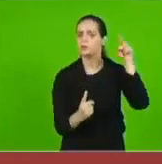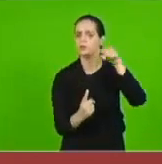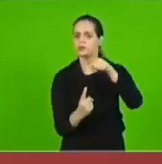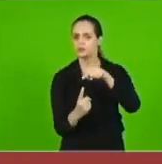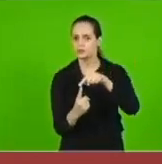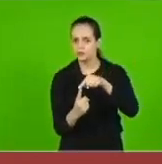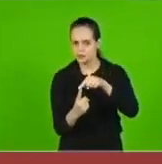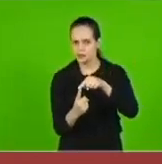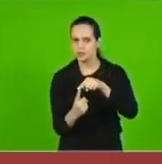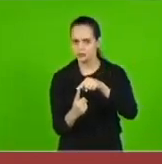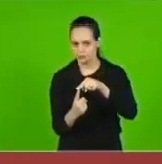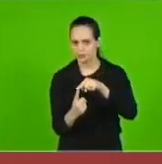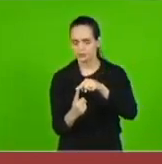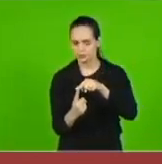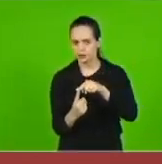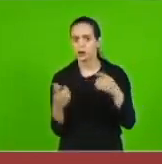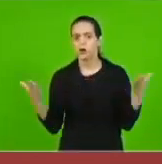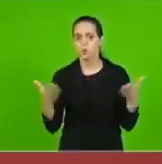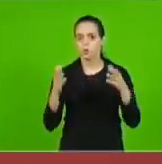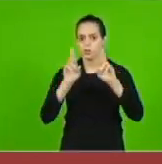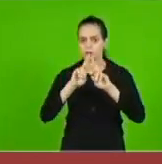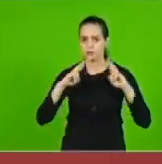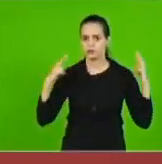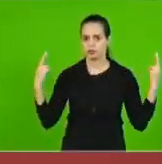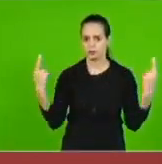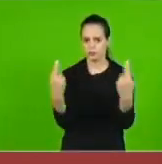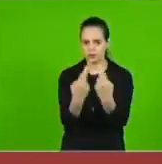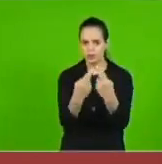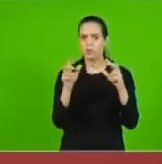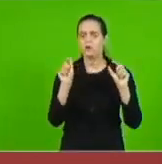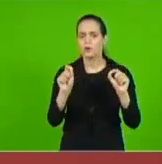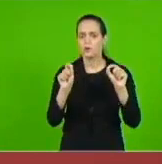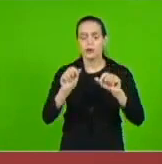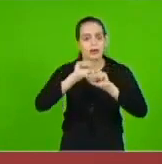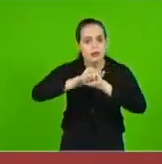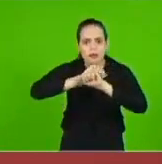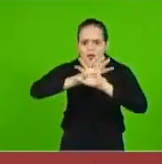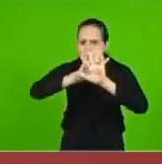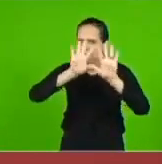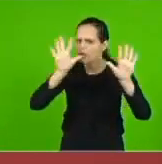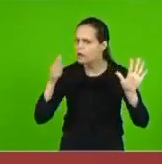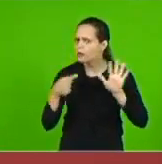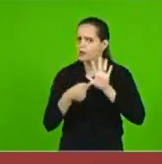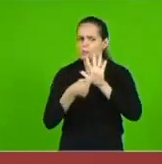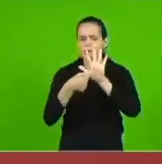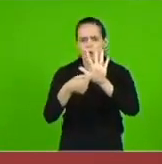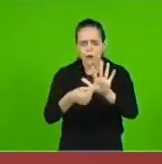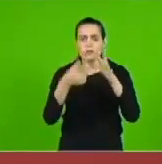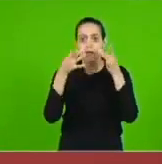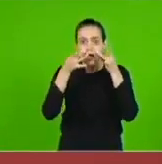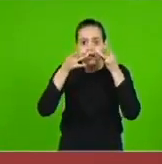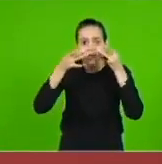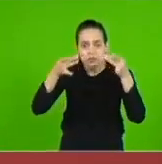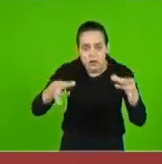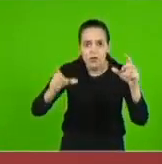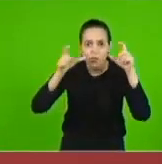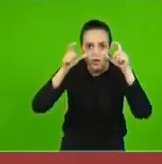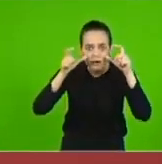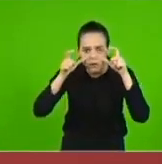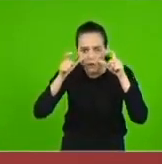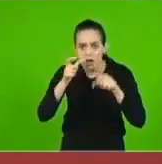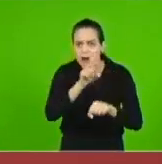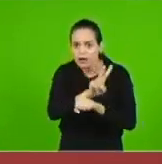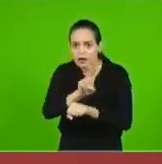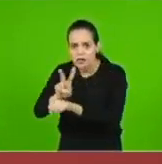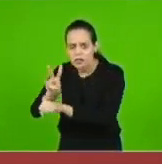objective of this event. It's pretty clear, is to call the attention